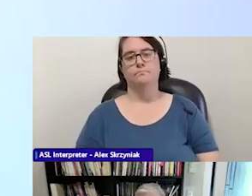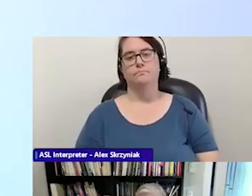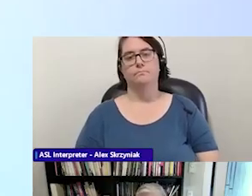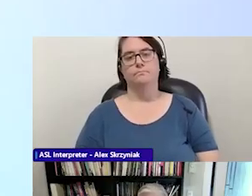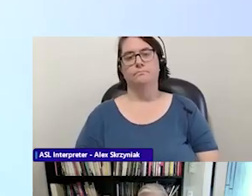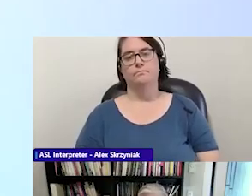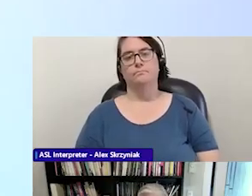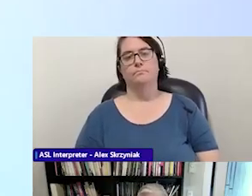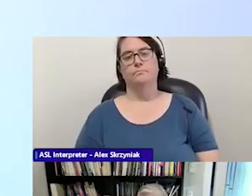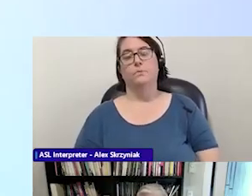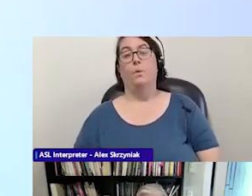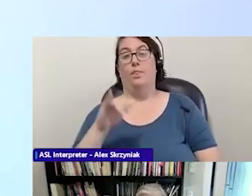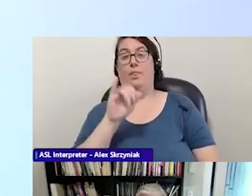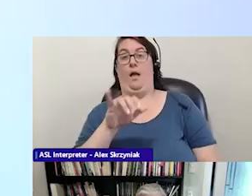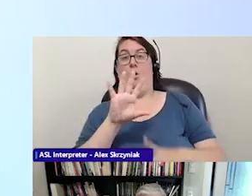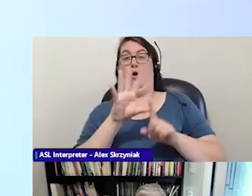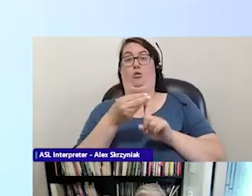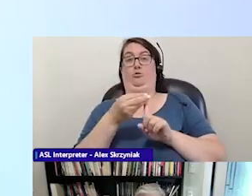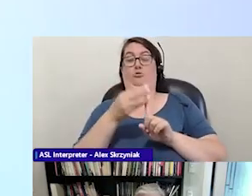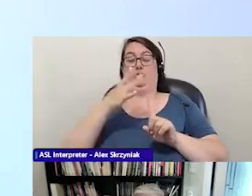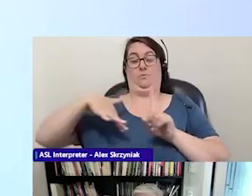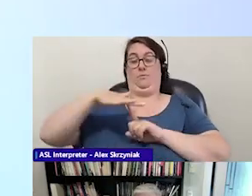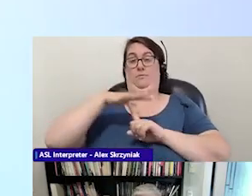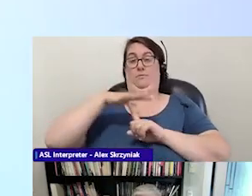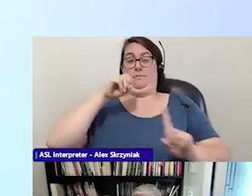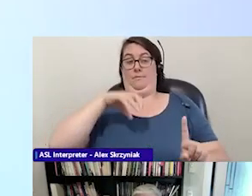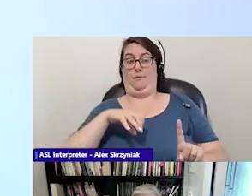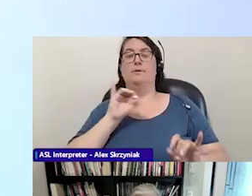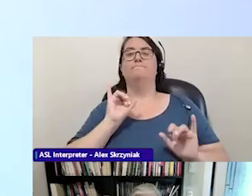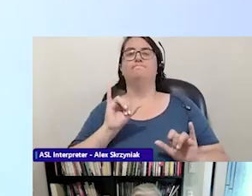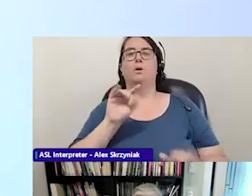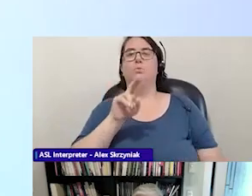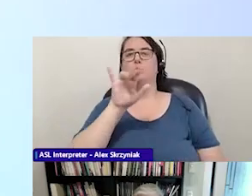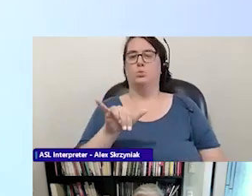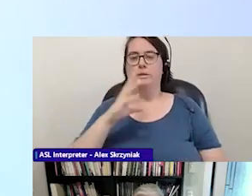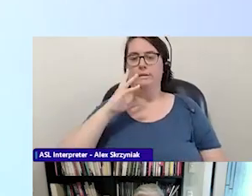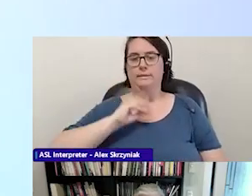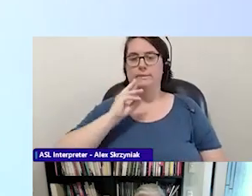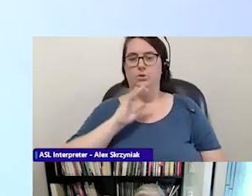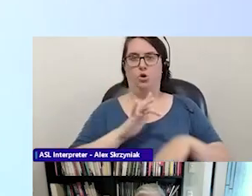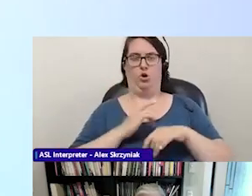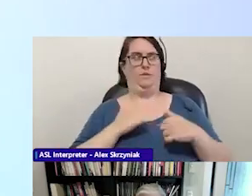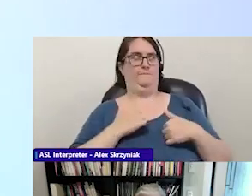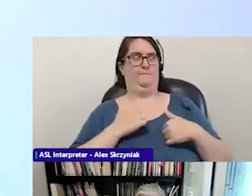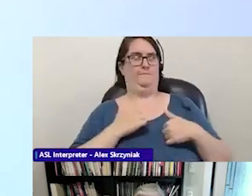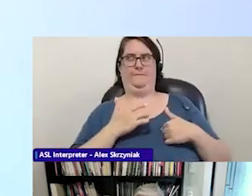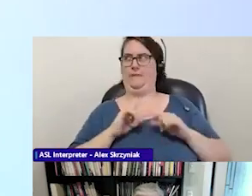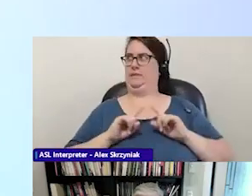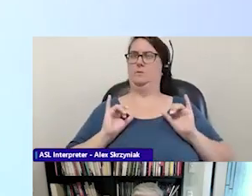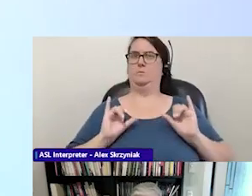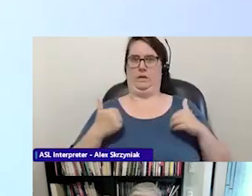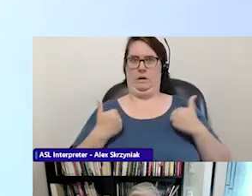Given this cultural context, Trudy indeed experienced an early sense of difference. She